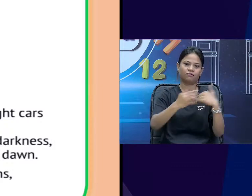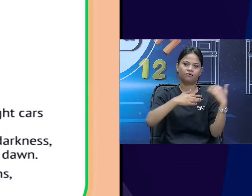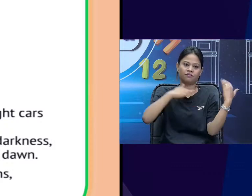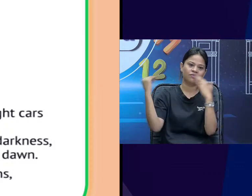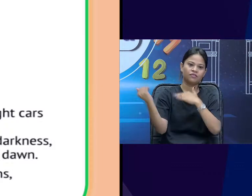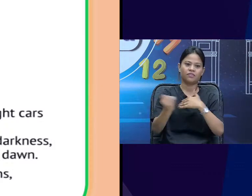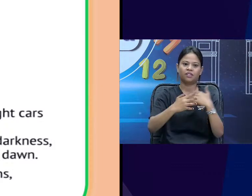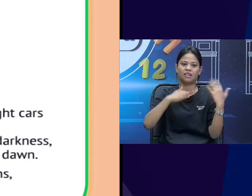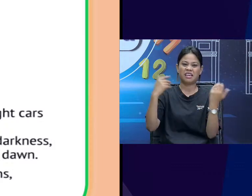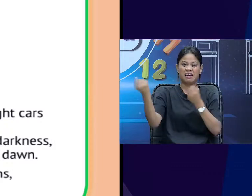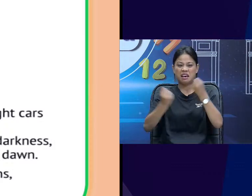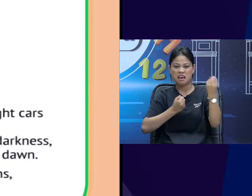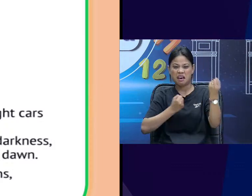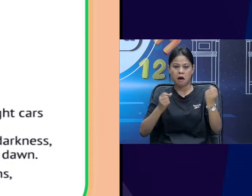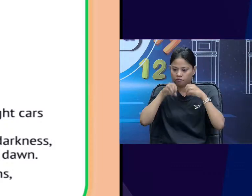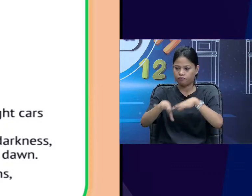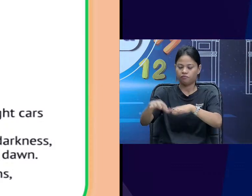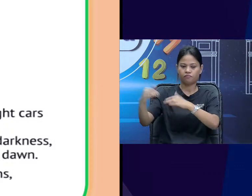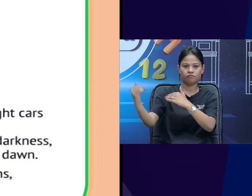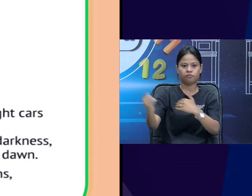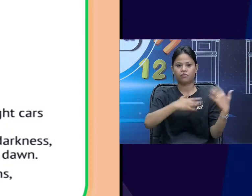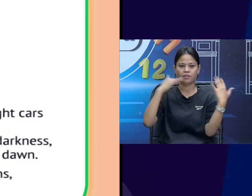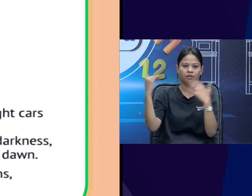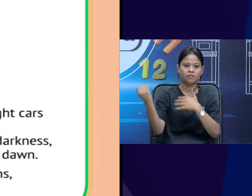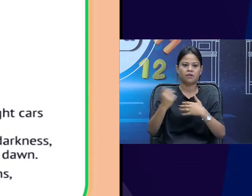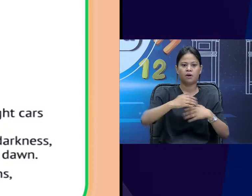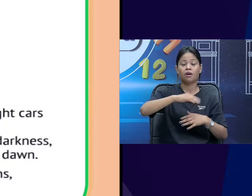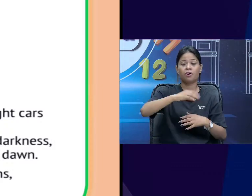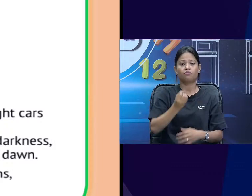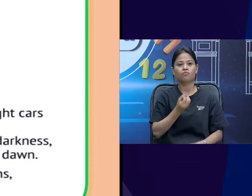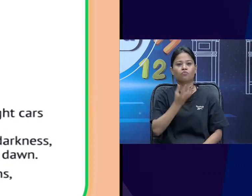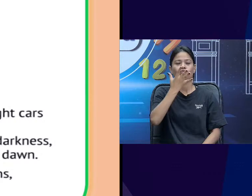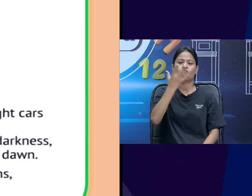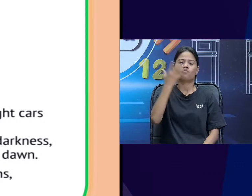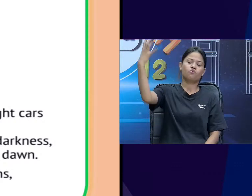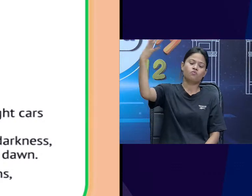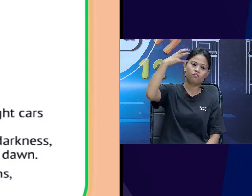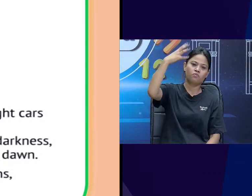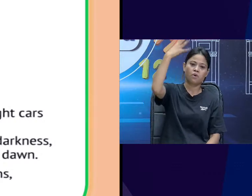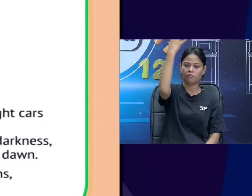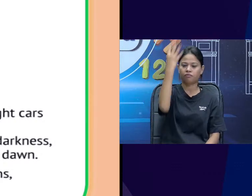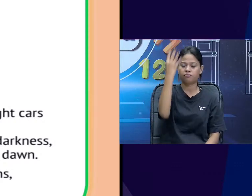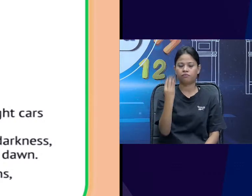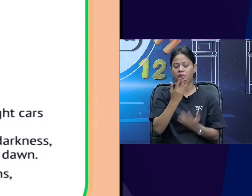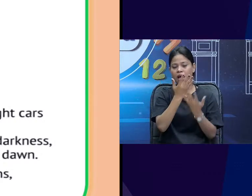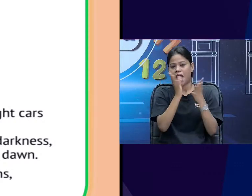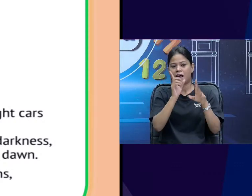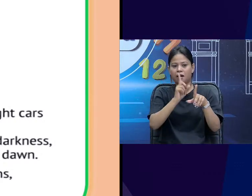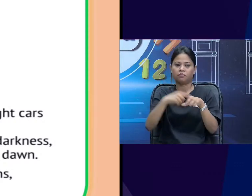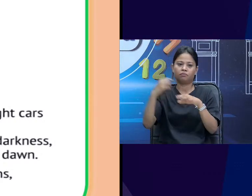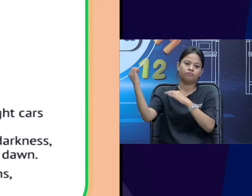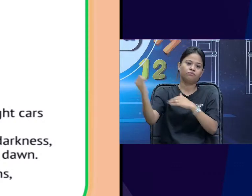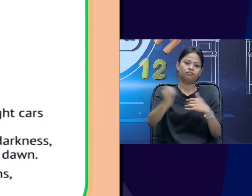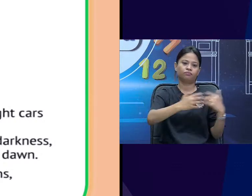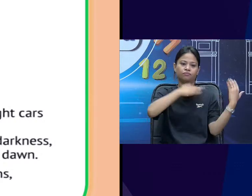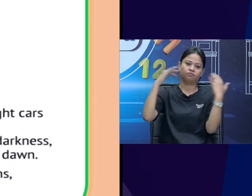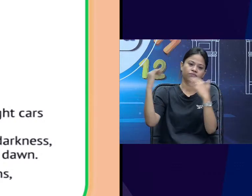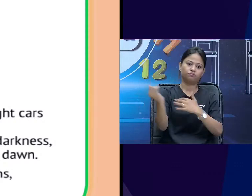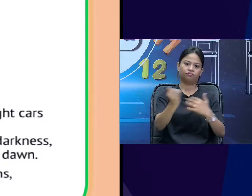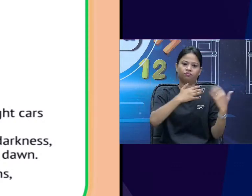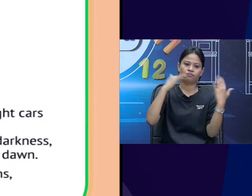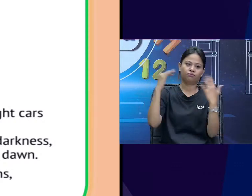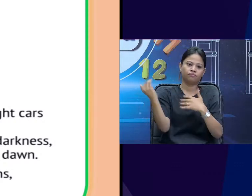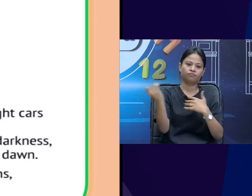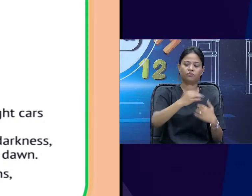rushing on, through day and darkness, through dusk and dawn. Over the mountains, over the plains, over